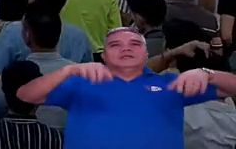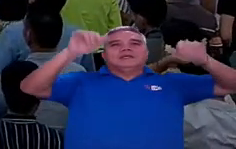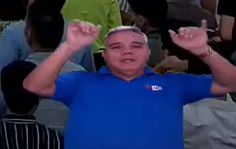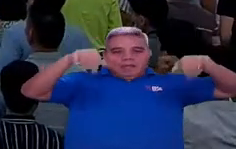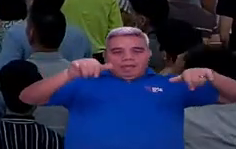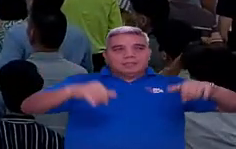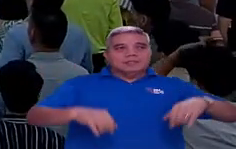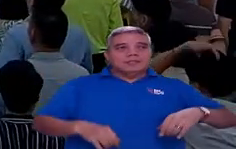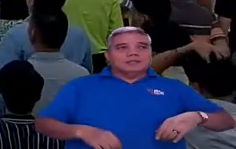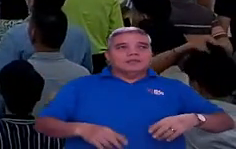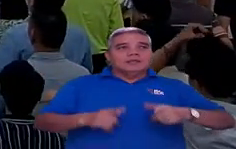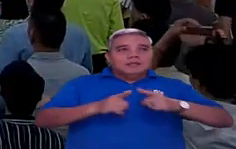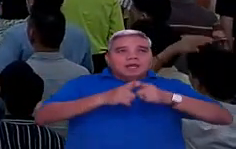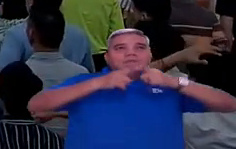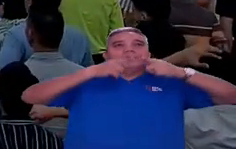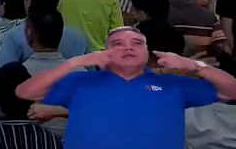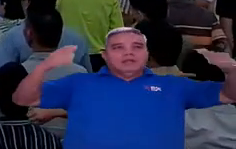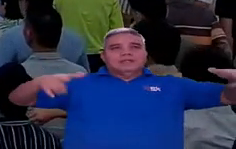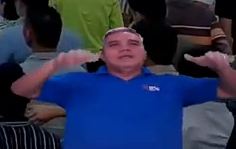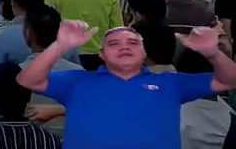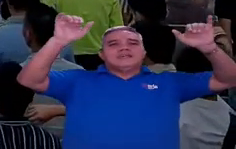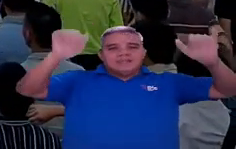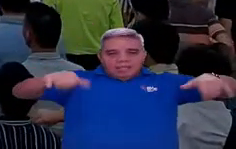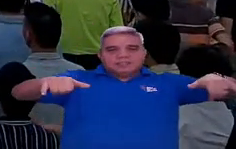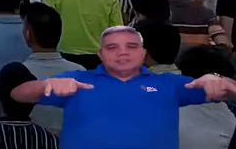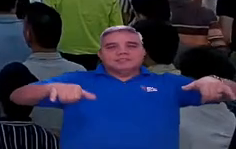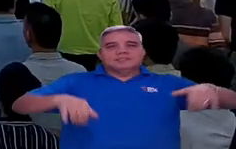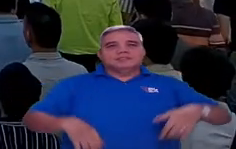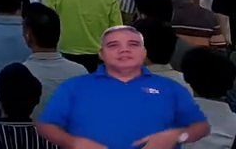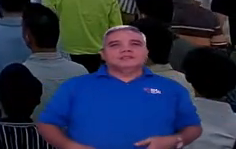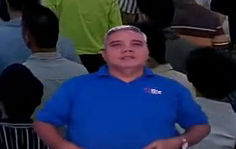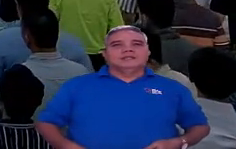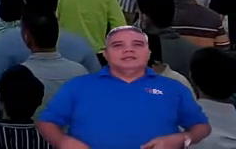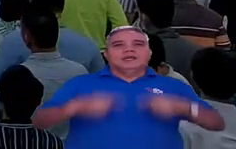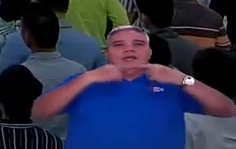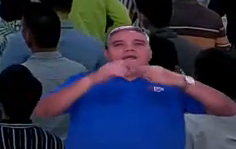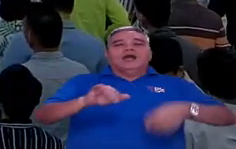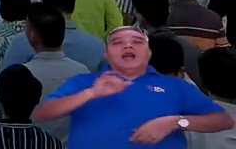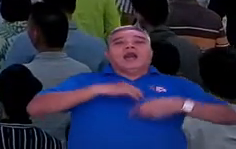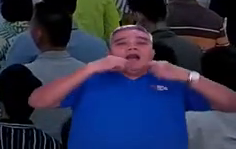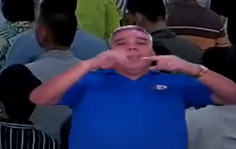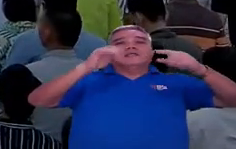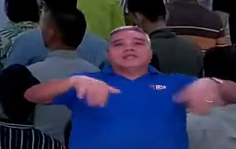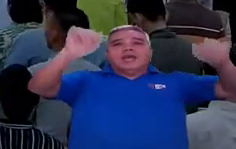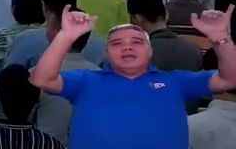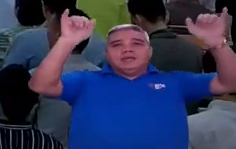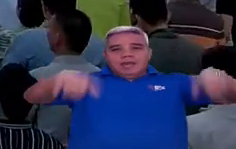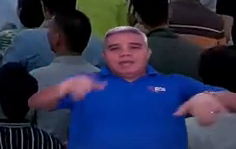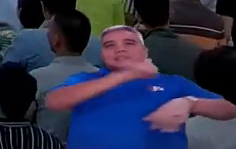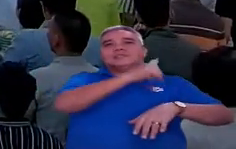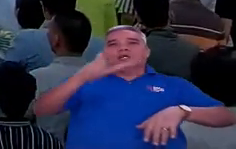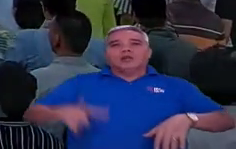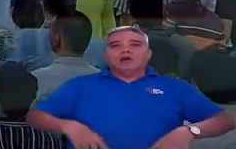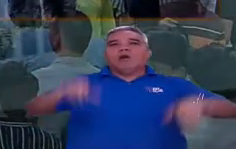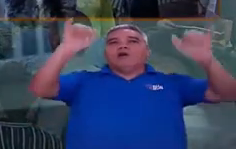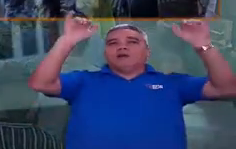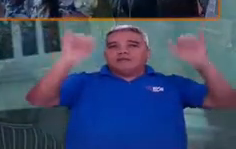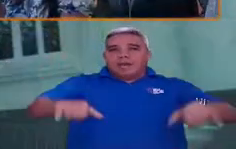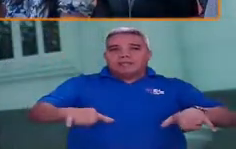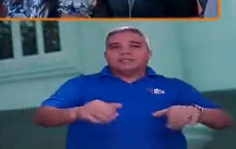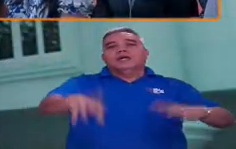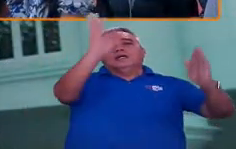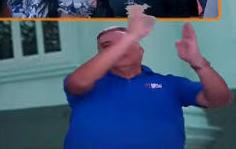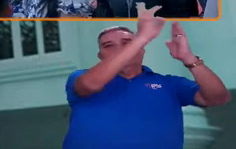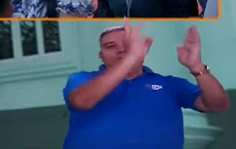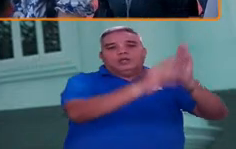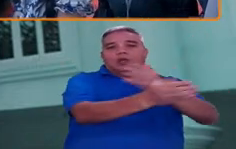Inigkanta sa word yes, atong i-emphasize. Yes, ana ha? Sing! I'll say yes,